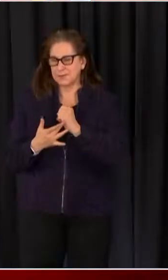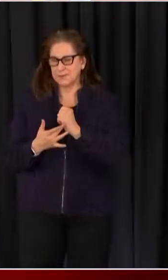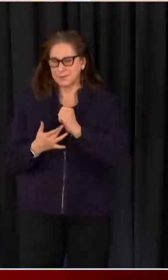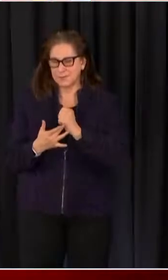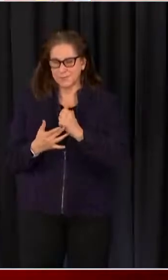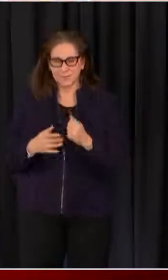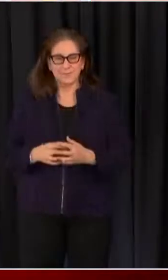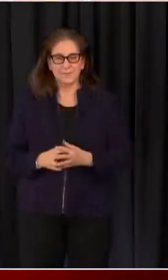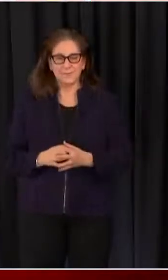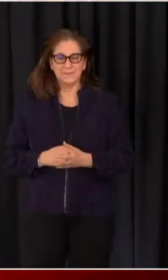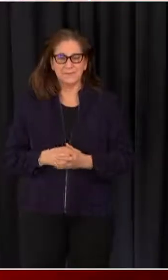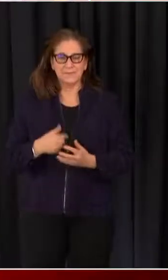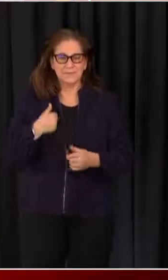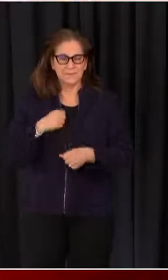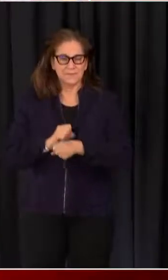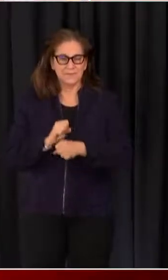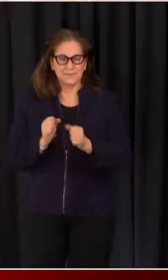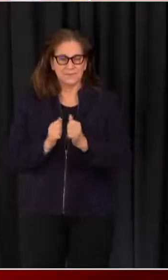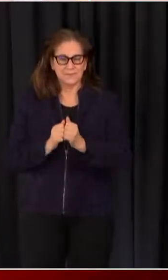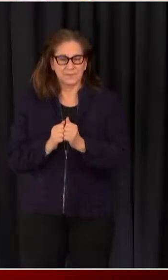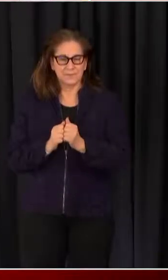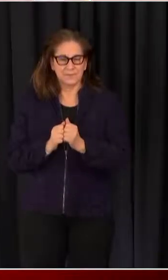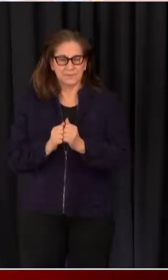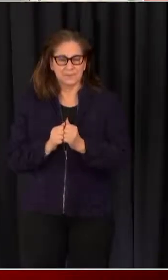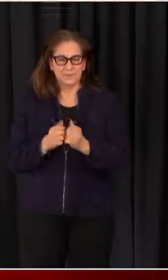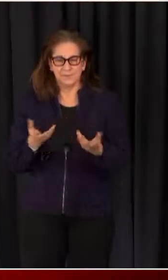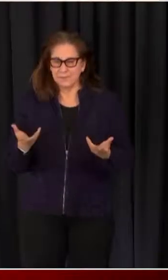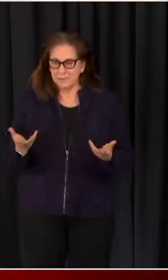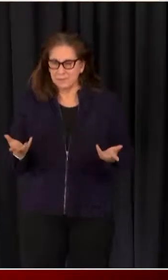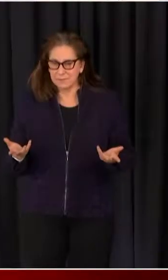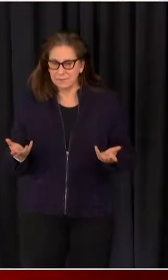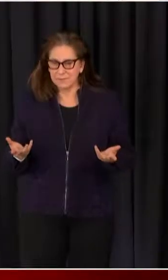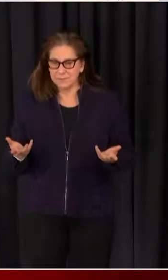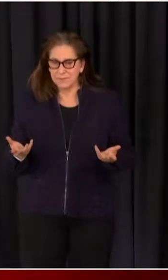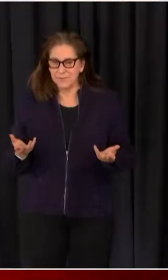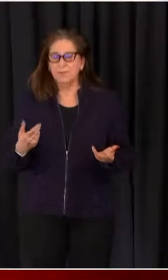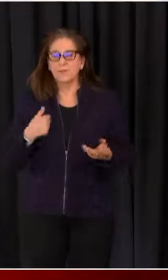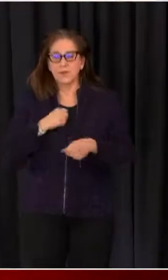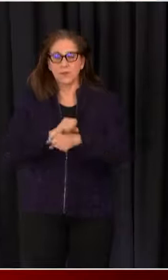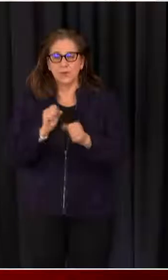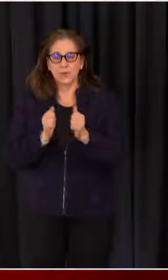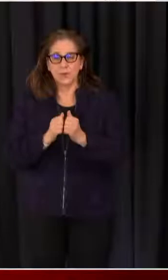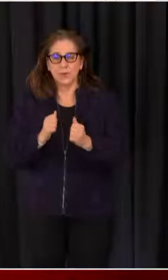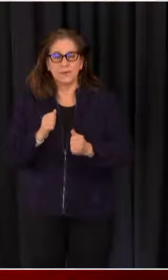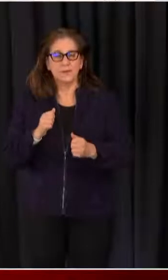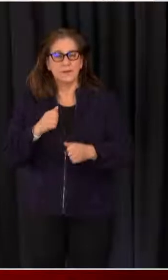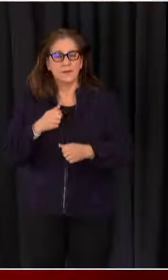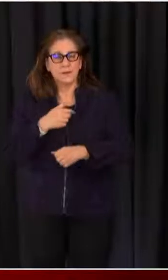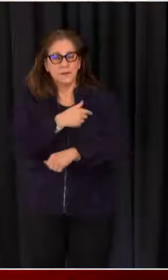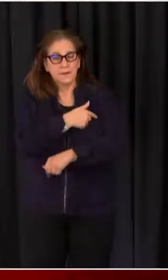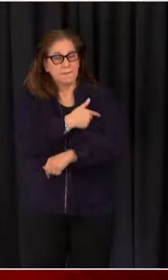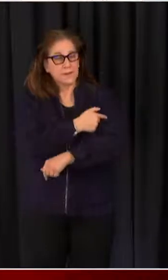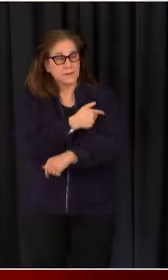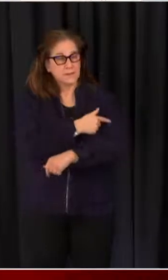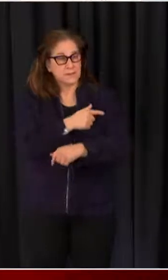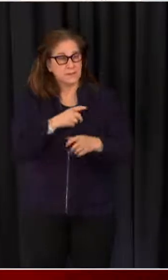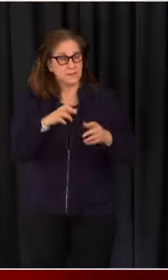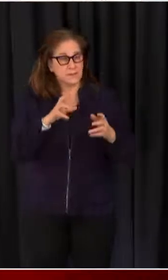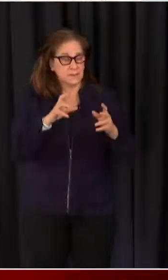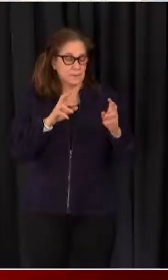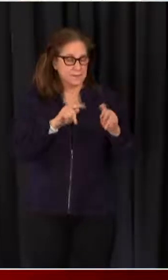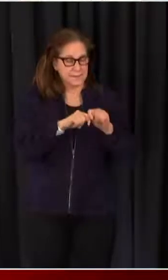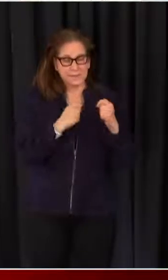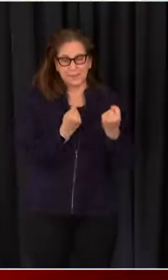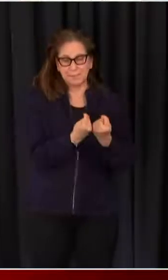we've worked closely with, especially over this past week, has been the vaccination appointment scheduling system.